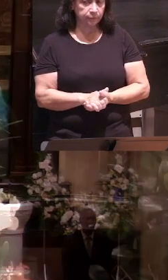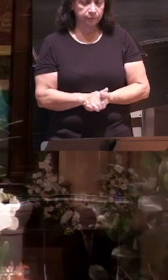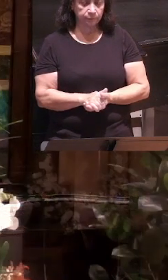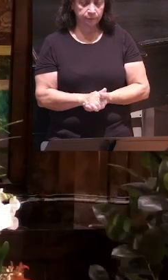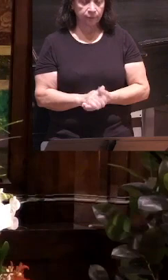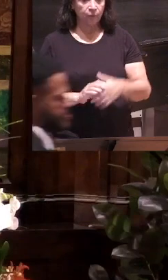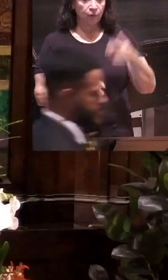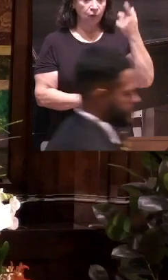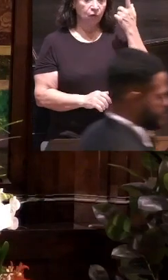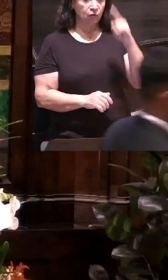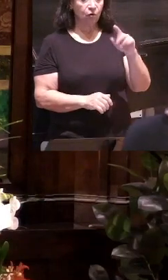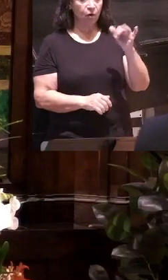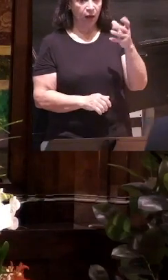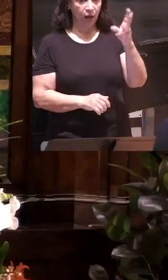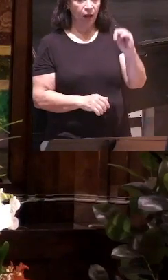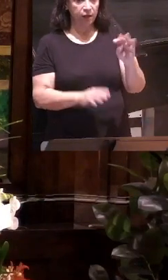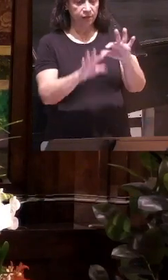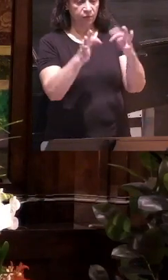To the Exum family